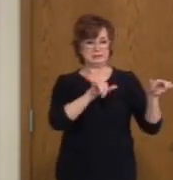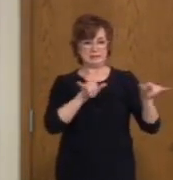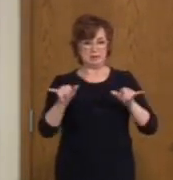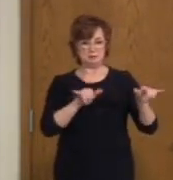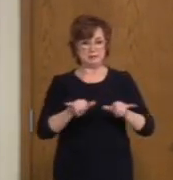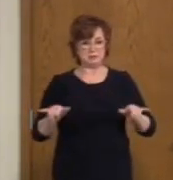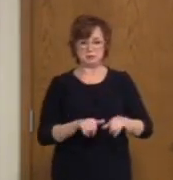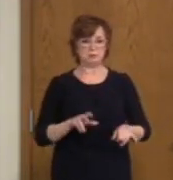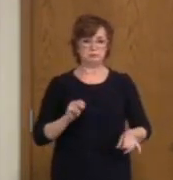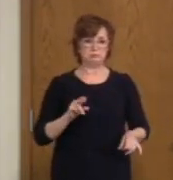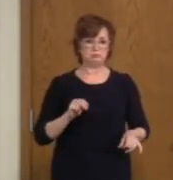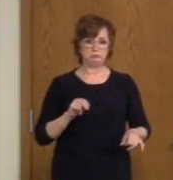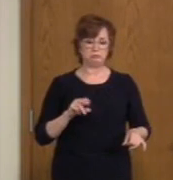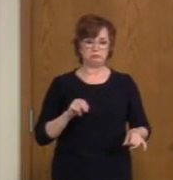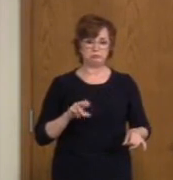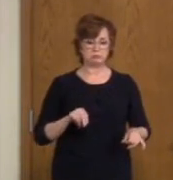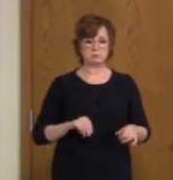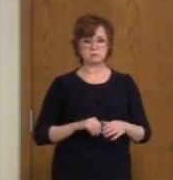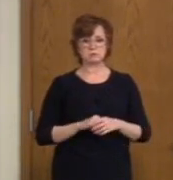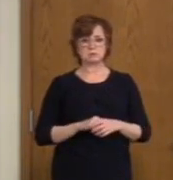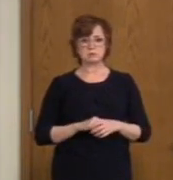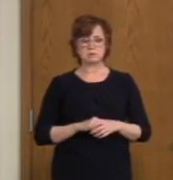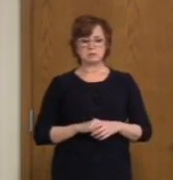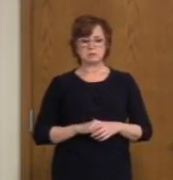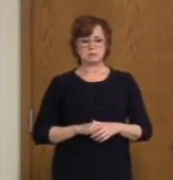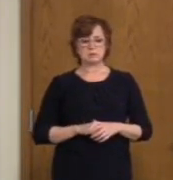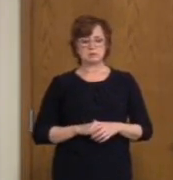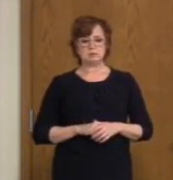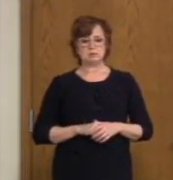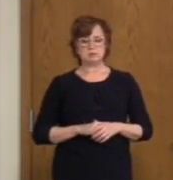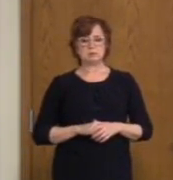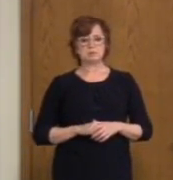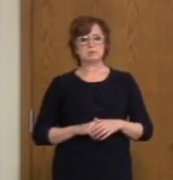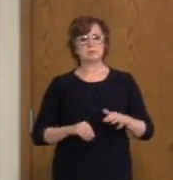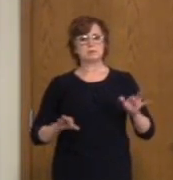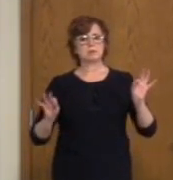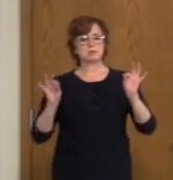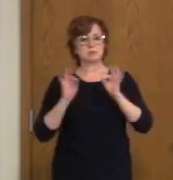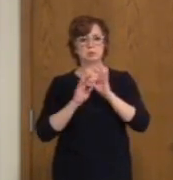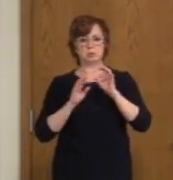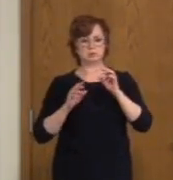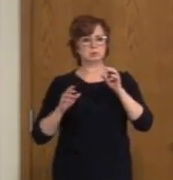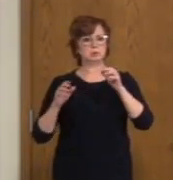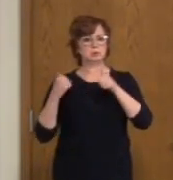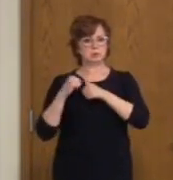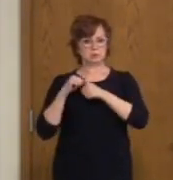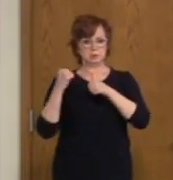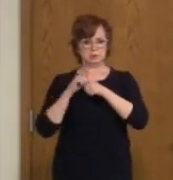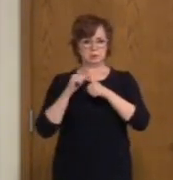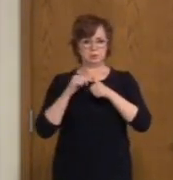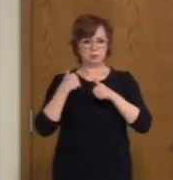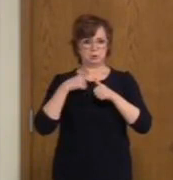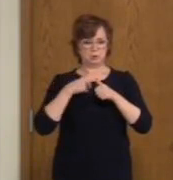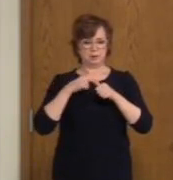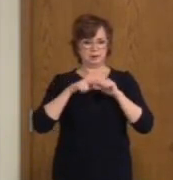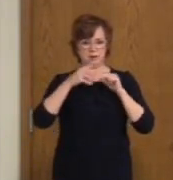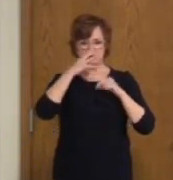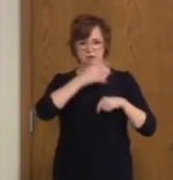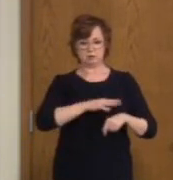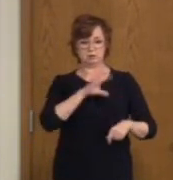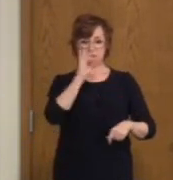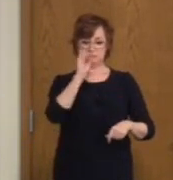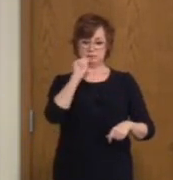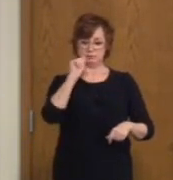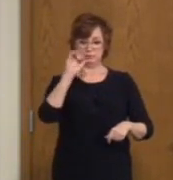of the facts, are coming into ultimately that decision-making process. And one of the facts that I think no one should ignore is the fact that we're